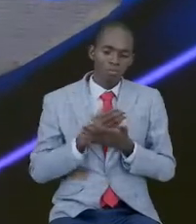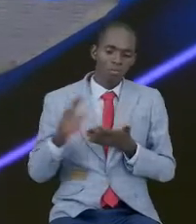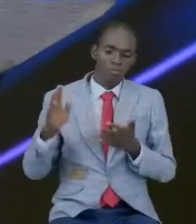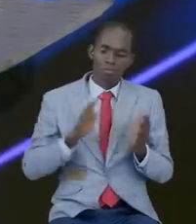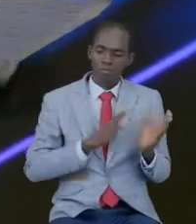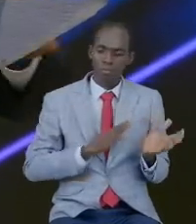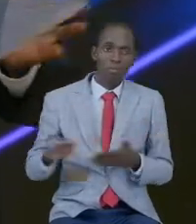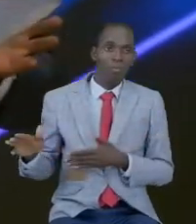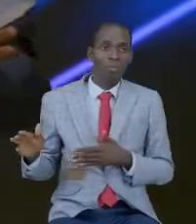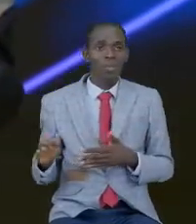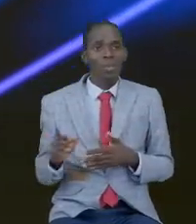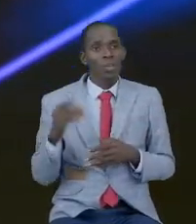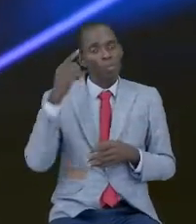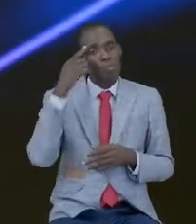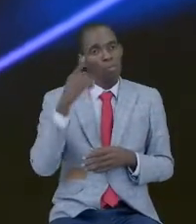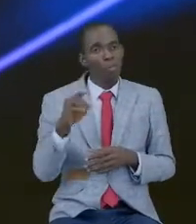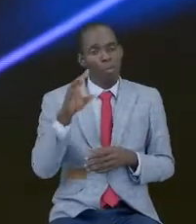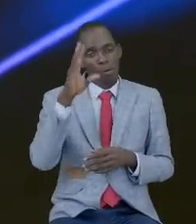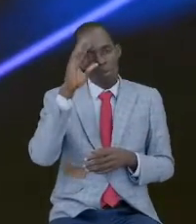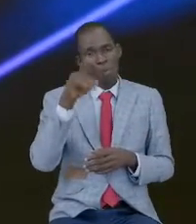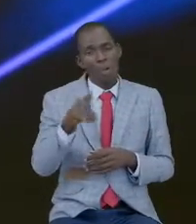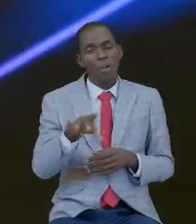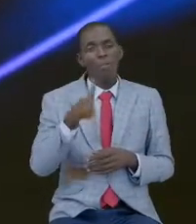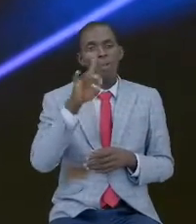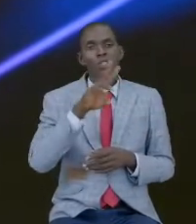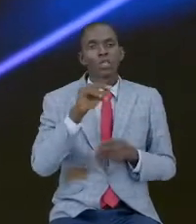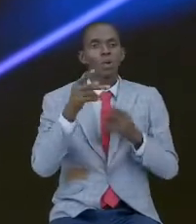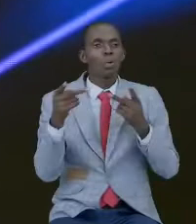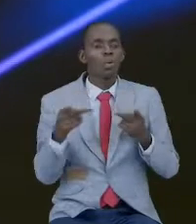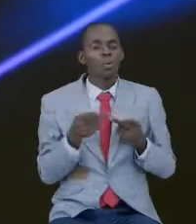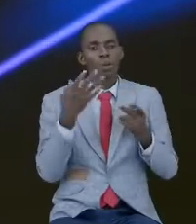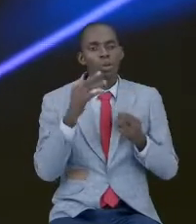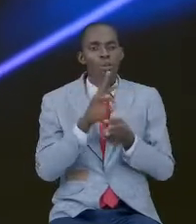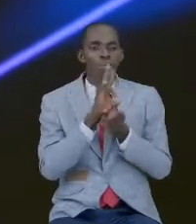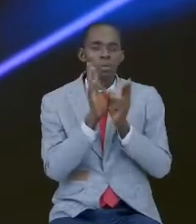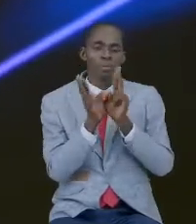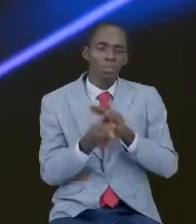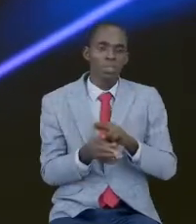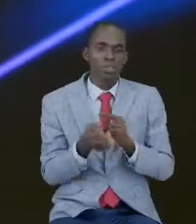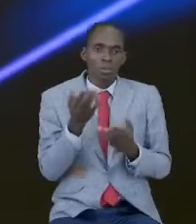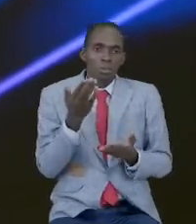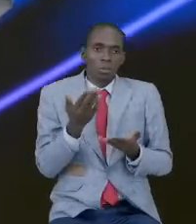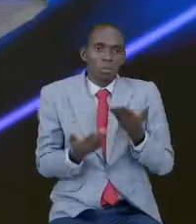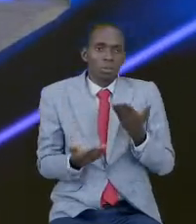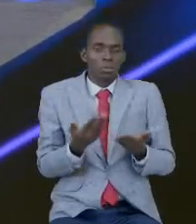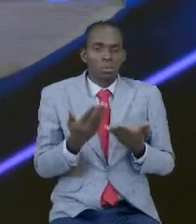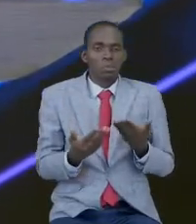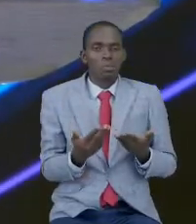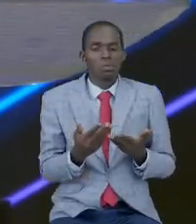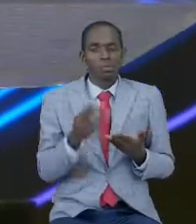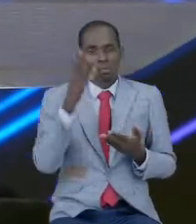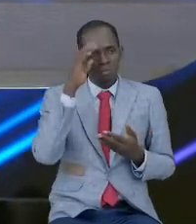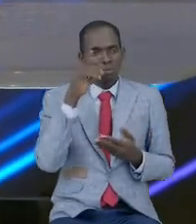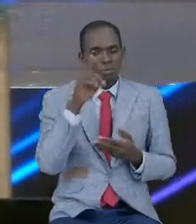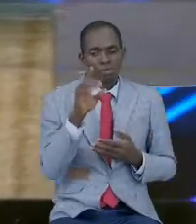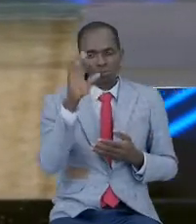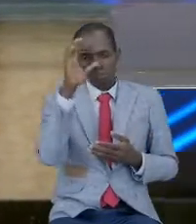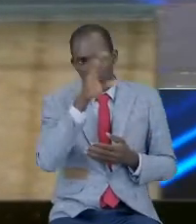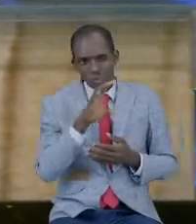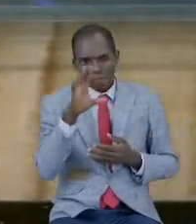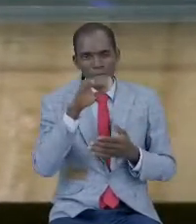for he found no place of repentance, though he sought